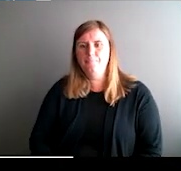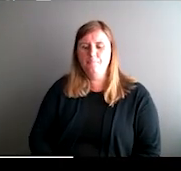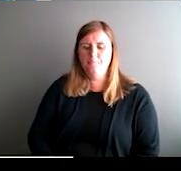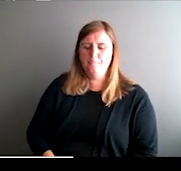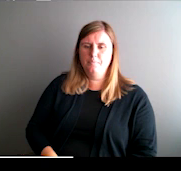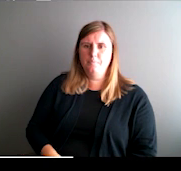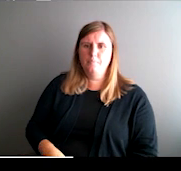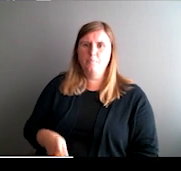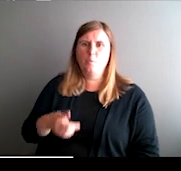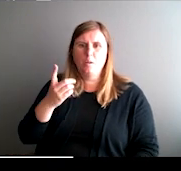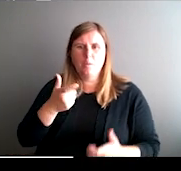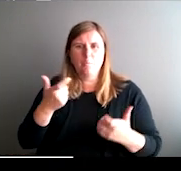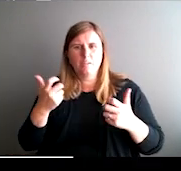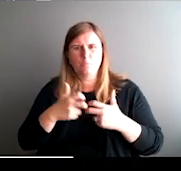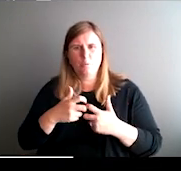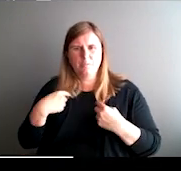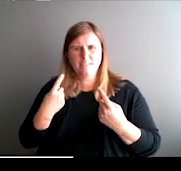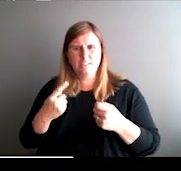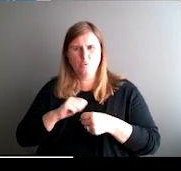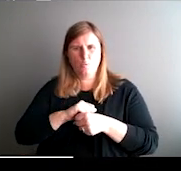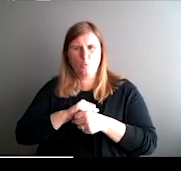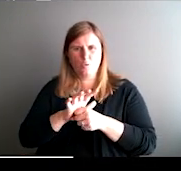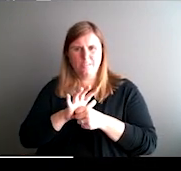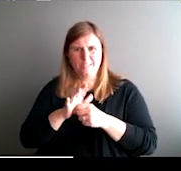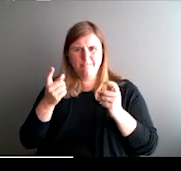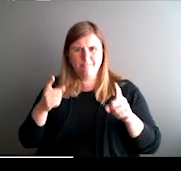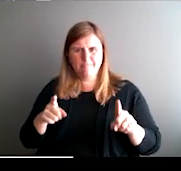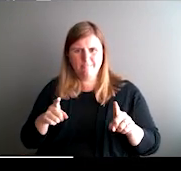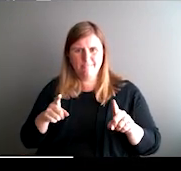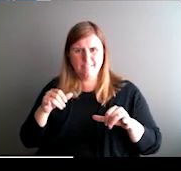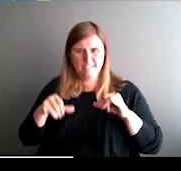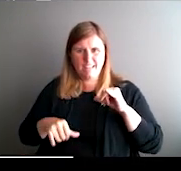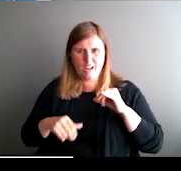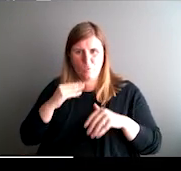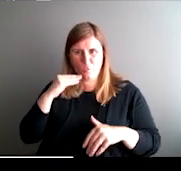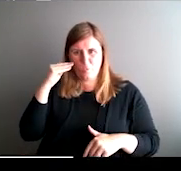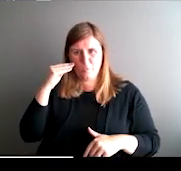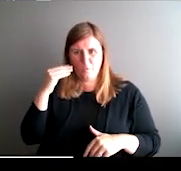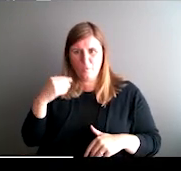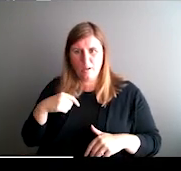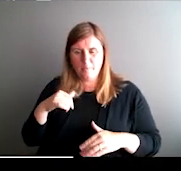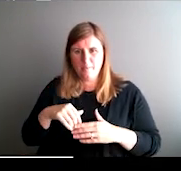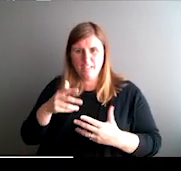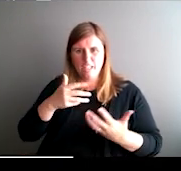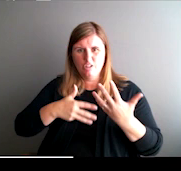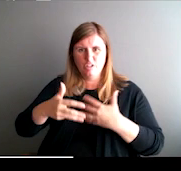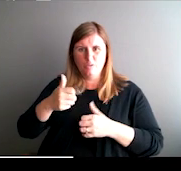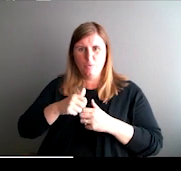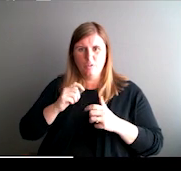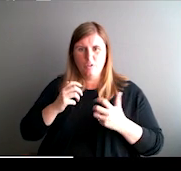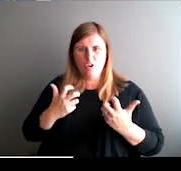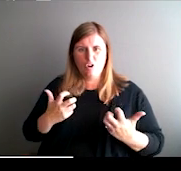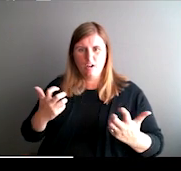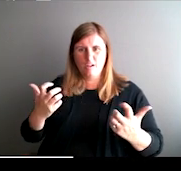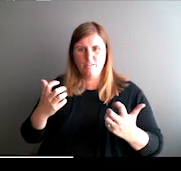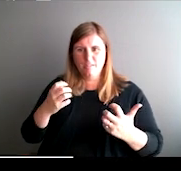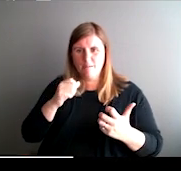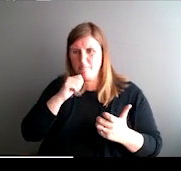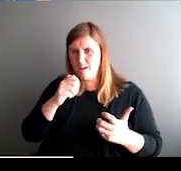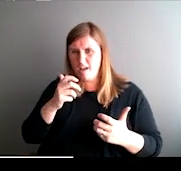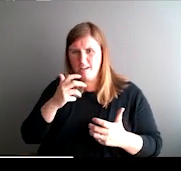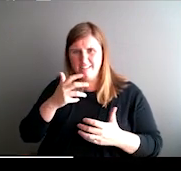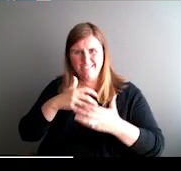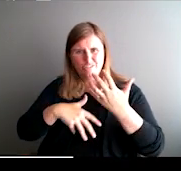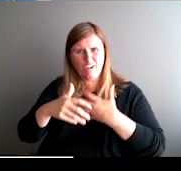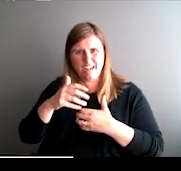problems I've had since the quarantine has been in place is that when I do things like this, when I'm interacting with an audience, I'm not interacting with